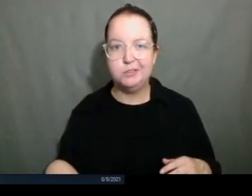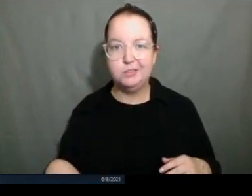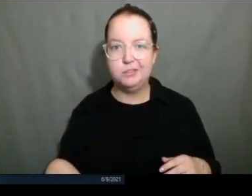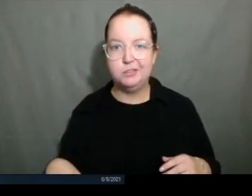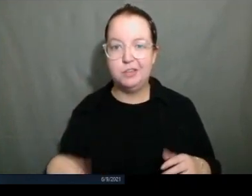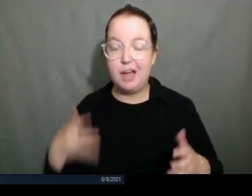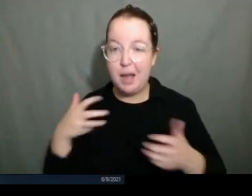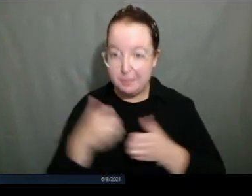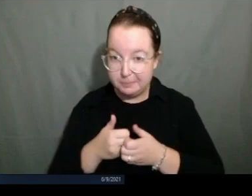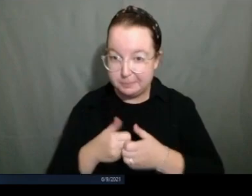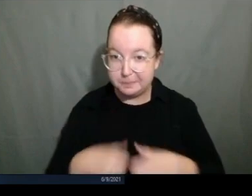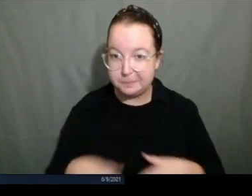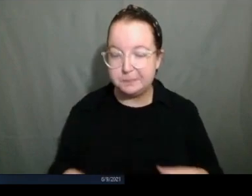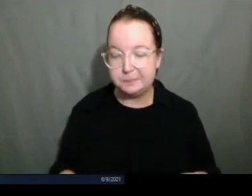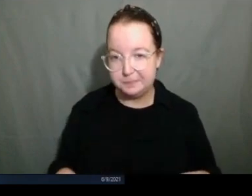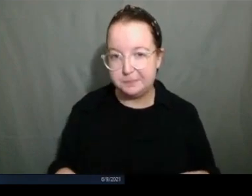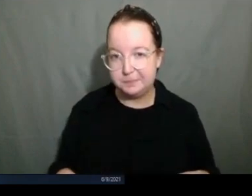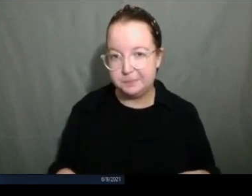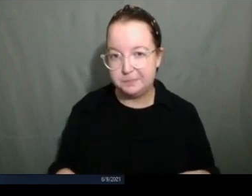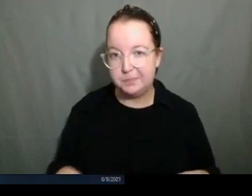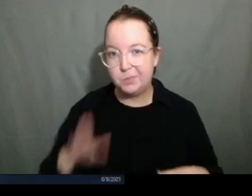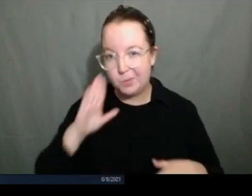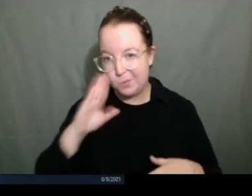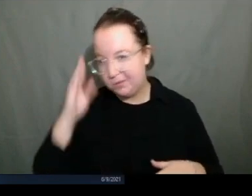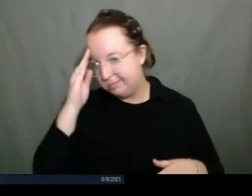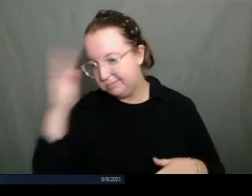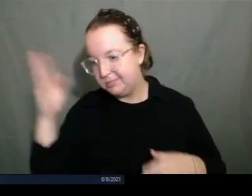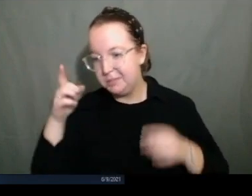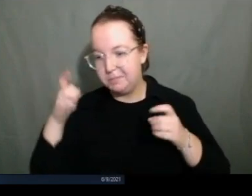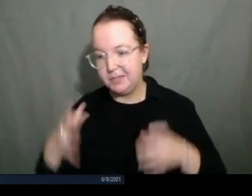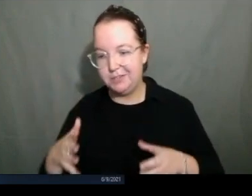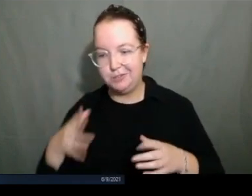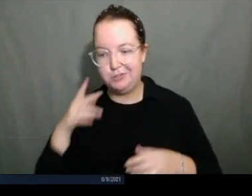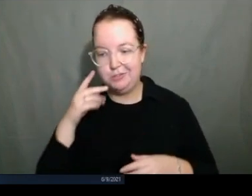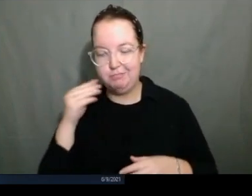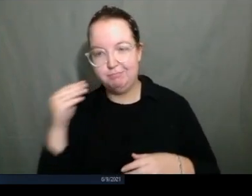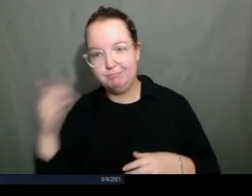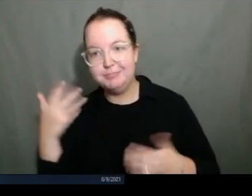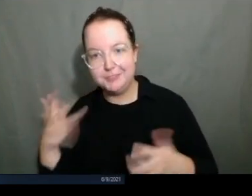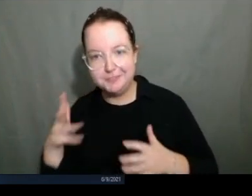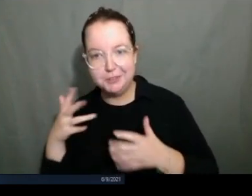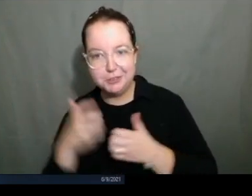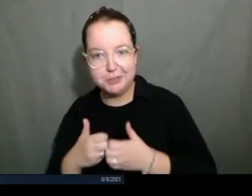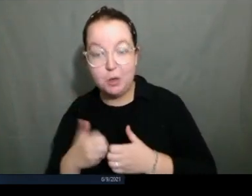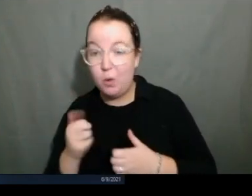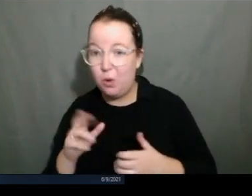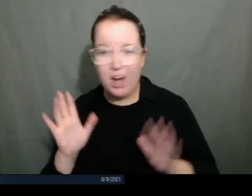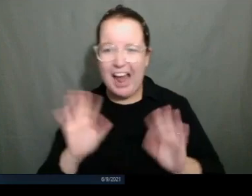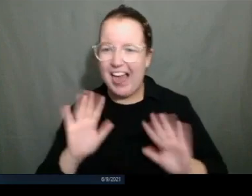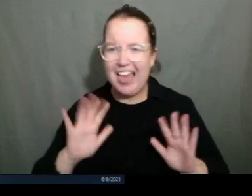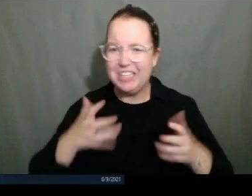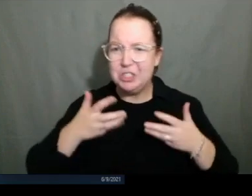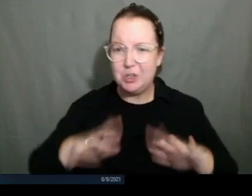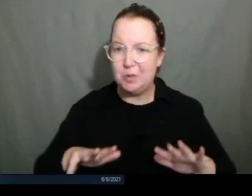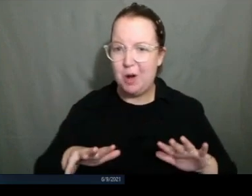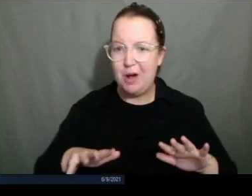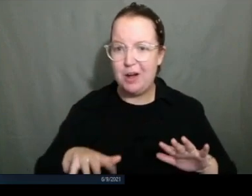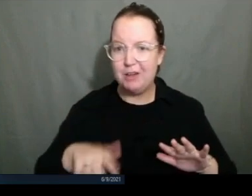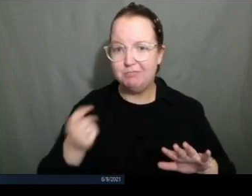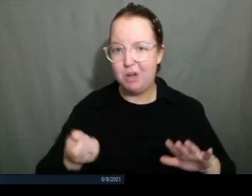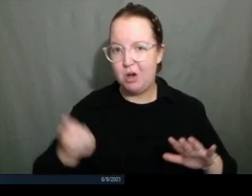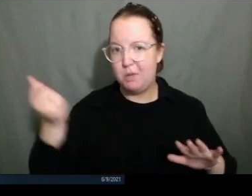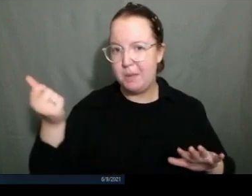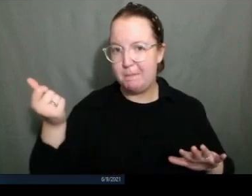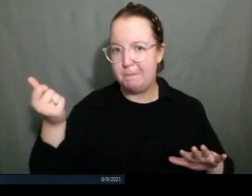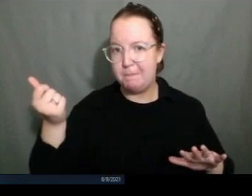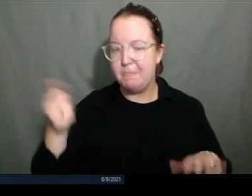click update, and that will notify the manager again. Or if you want to remove the request because you're no longer taking the day off,